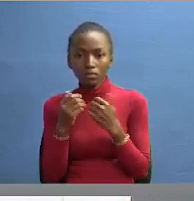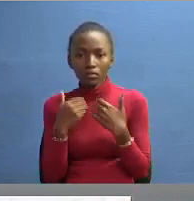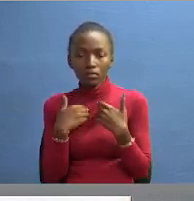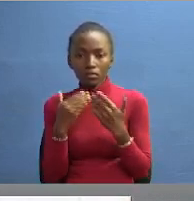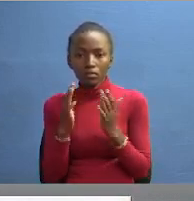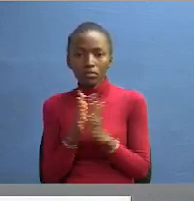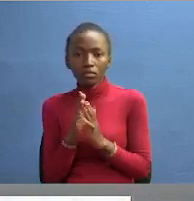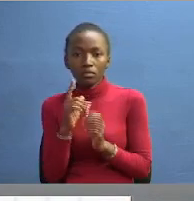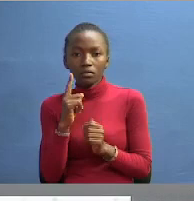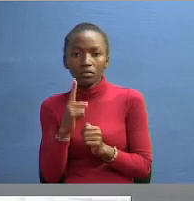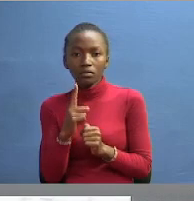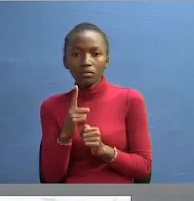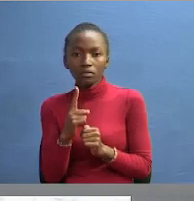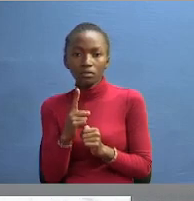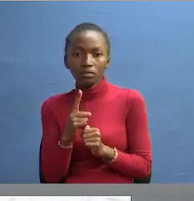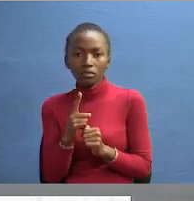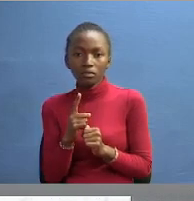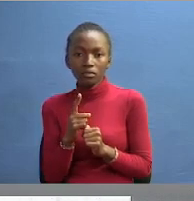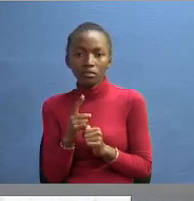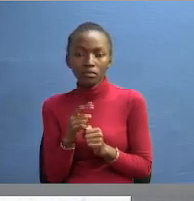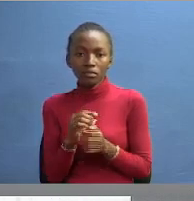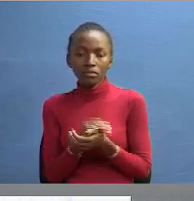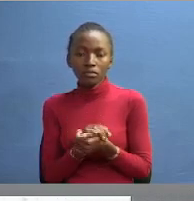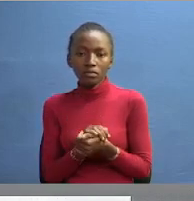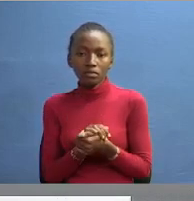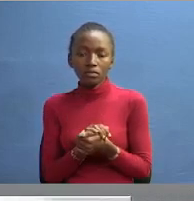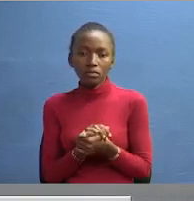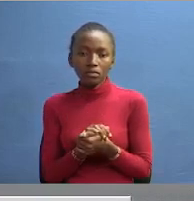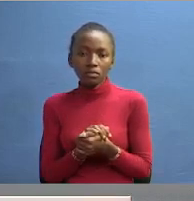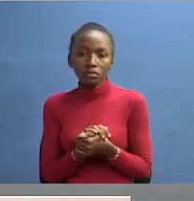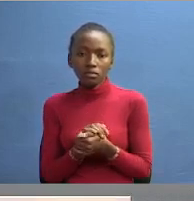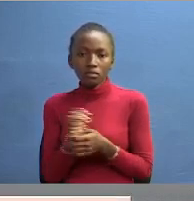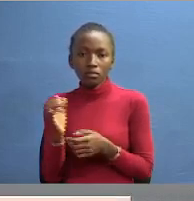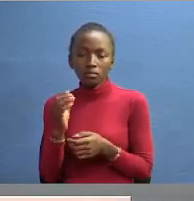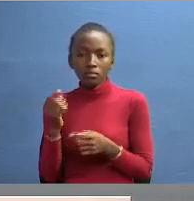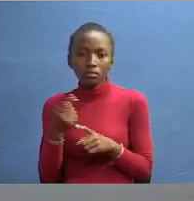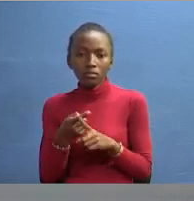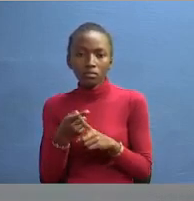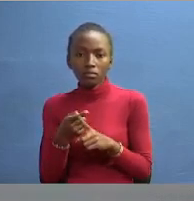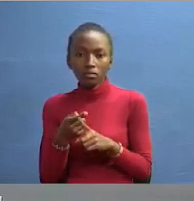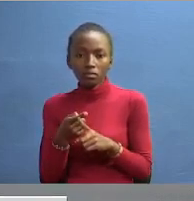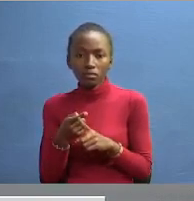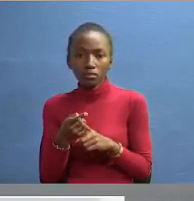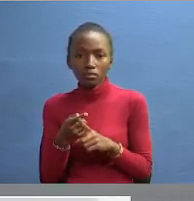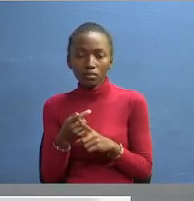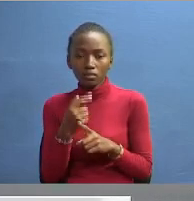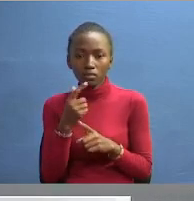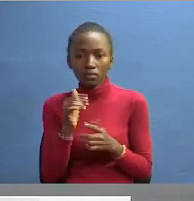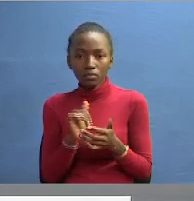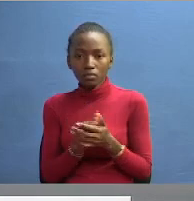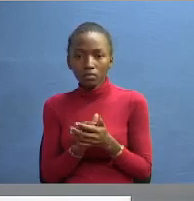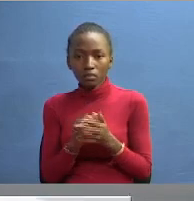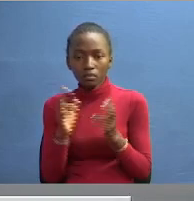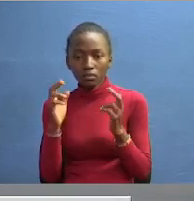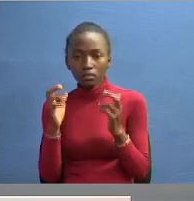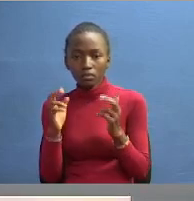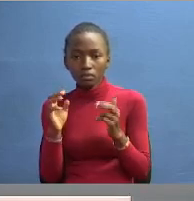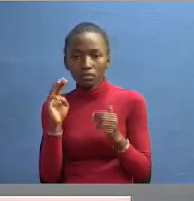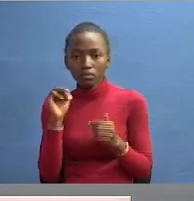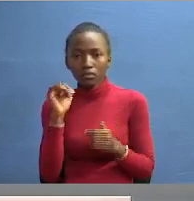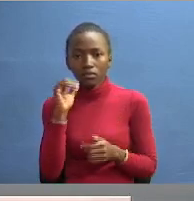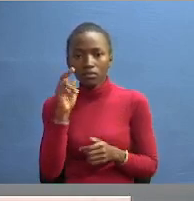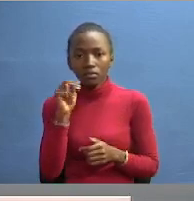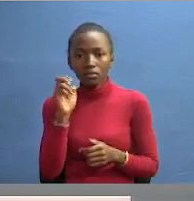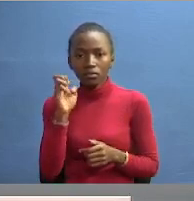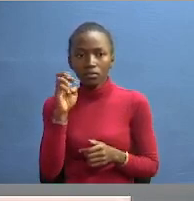of minerals, makes people he didn't mention names, he didn't give me the name of the states probably, but he said that